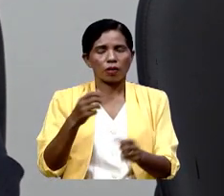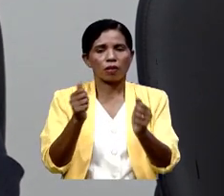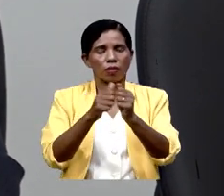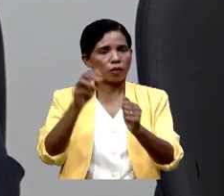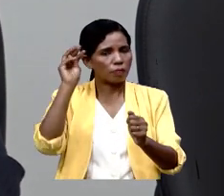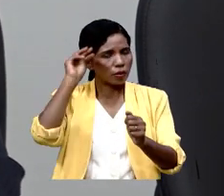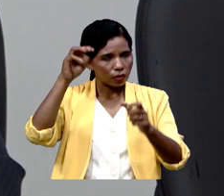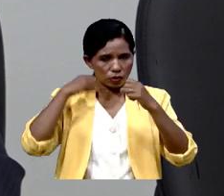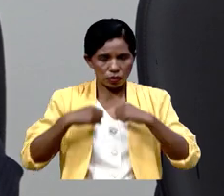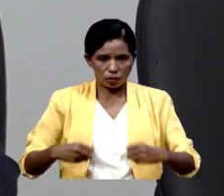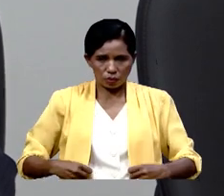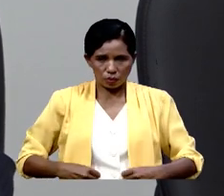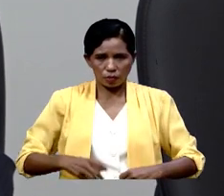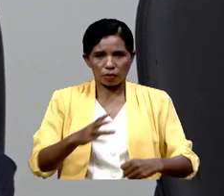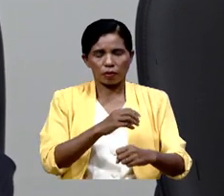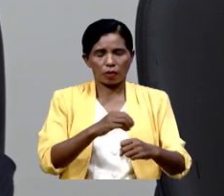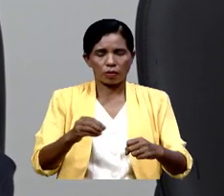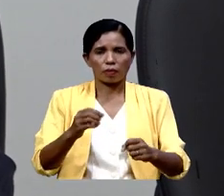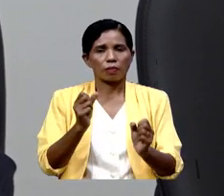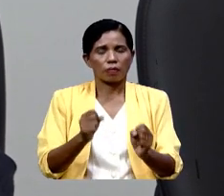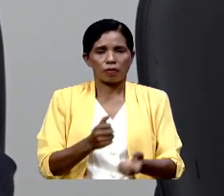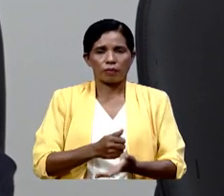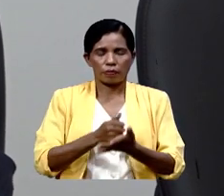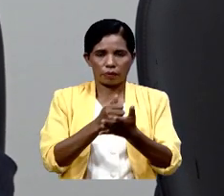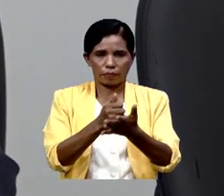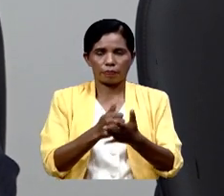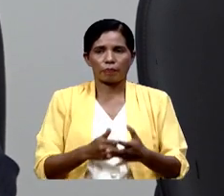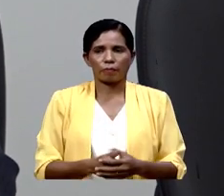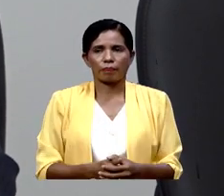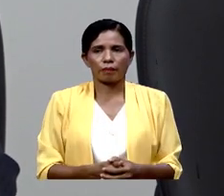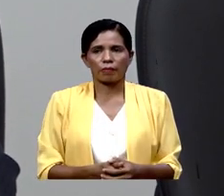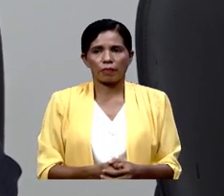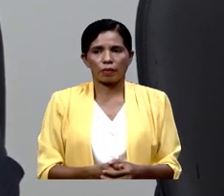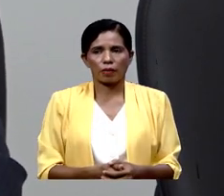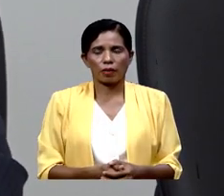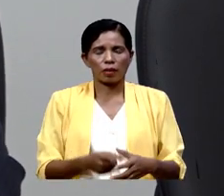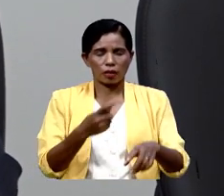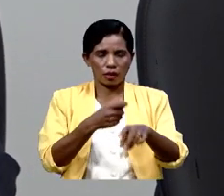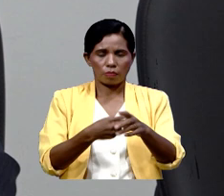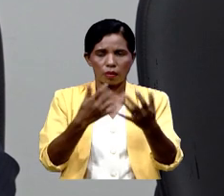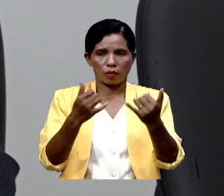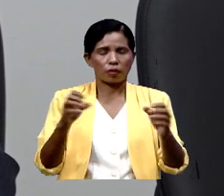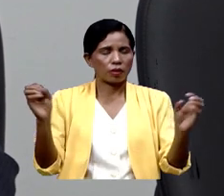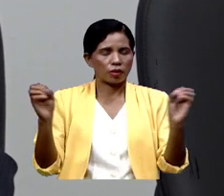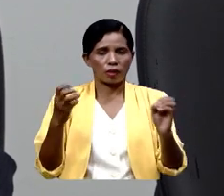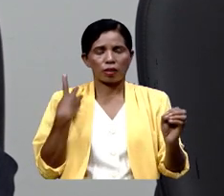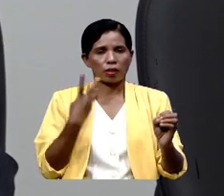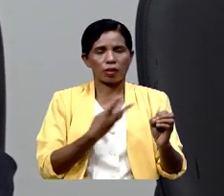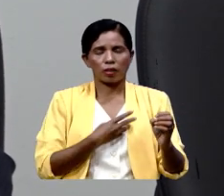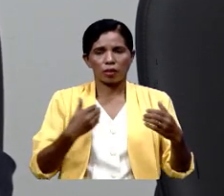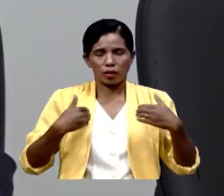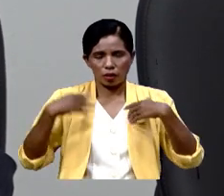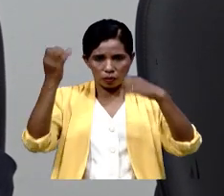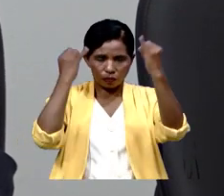Health, their own procurement as well. I, at this moment, do not have the complete information